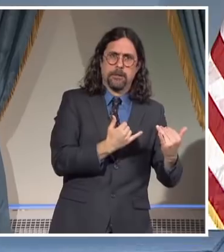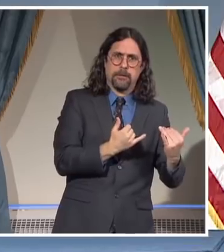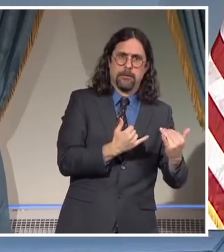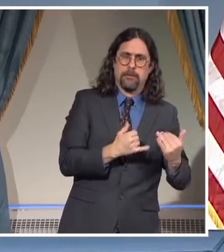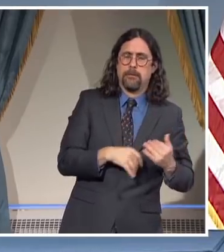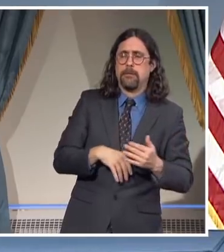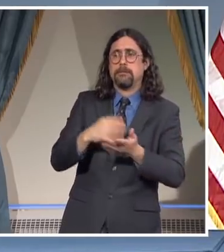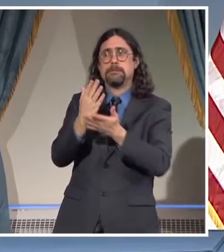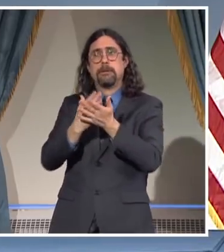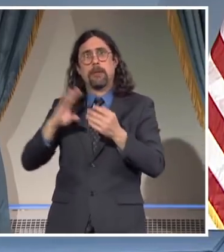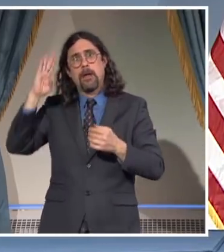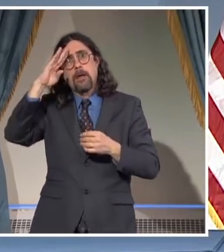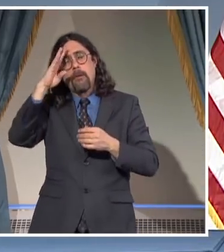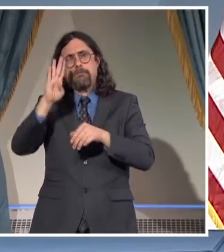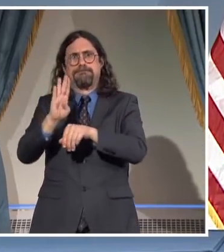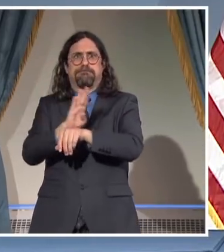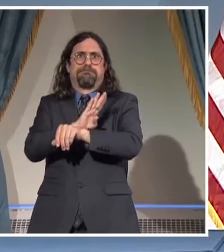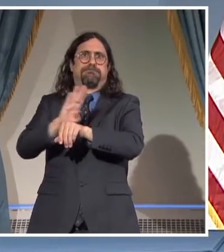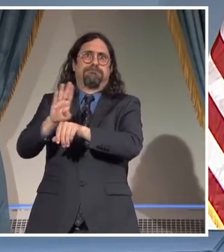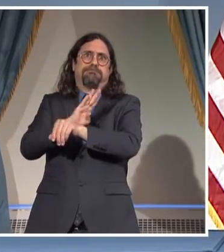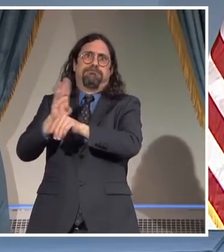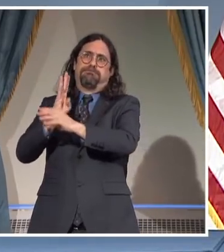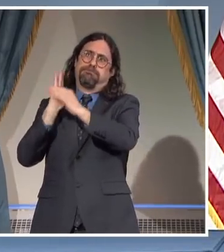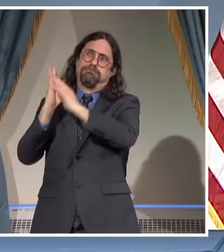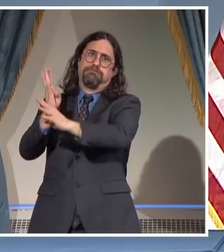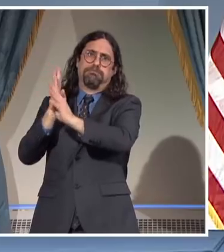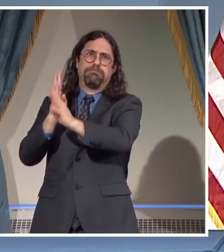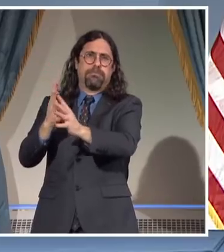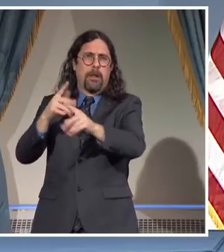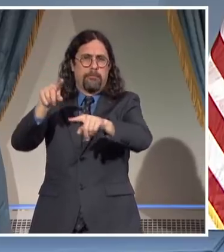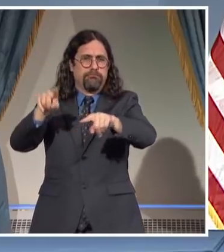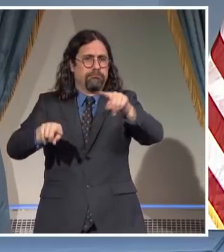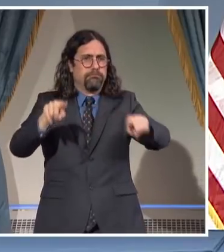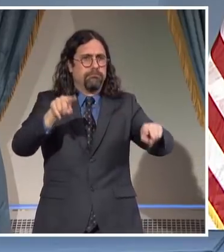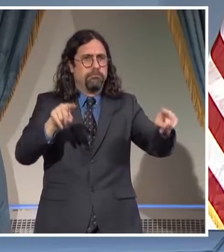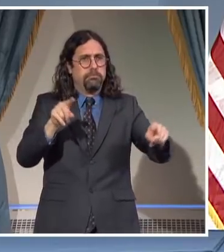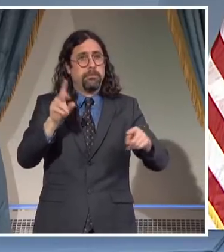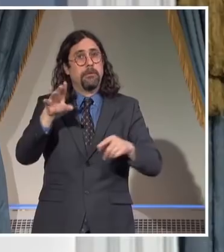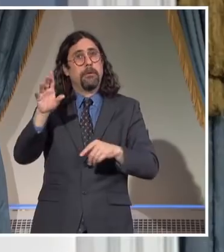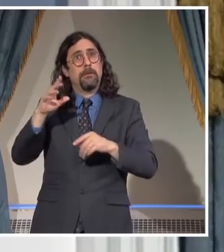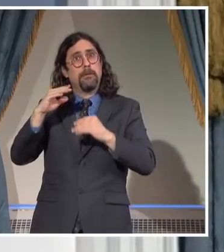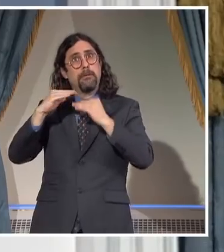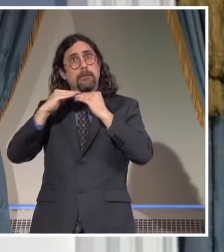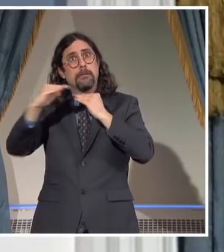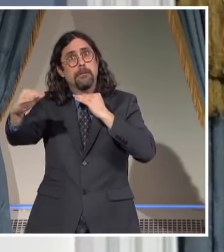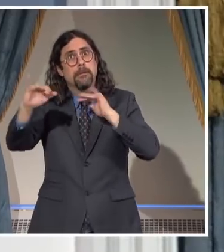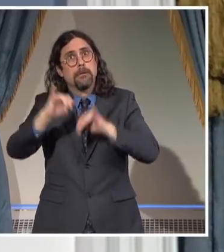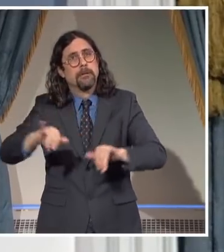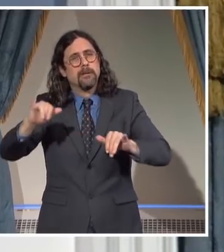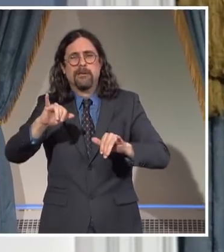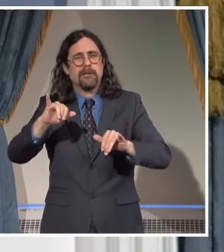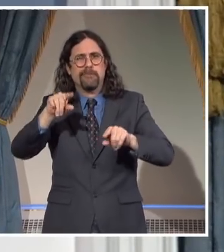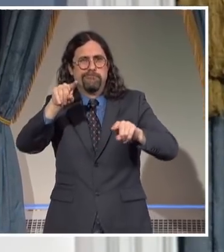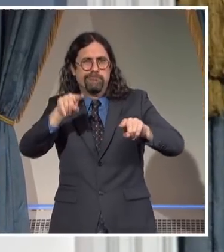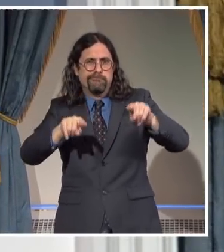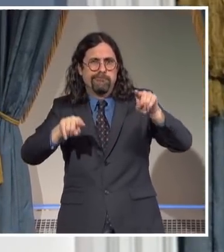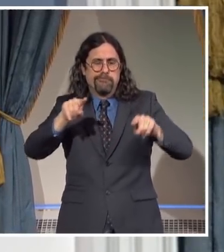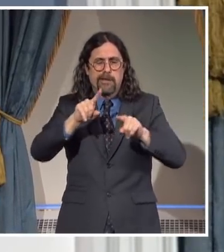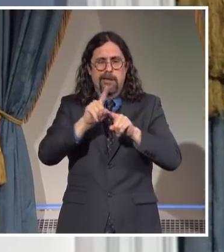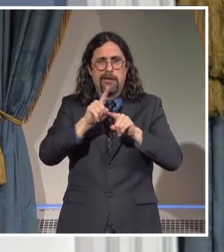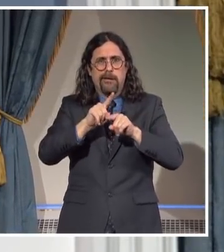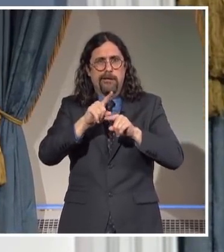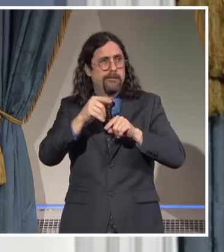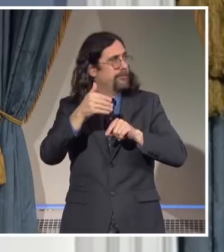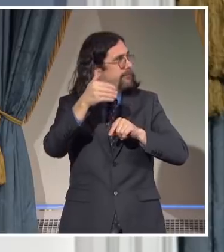ahead, Doctor. I think, Mr. Mayor, you've done a good job of expressing that there are hospitals like Elmhurst that have